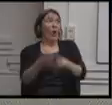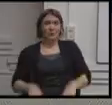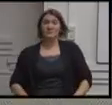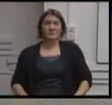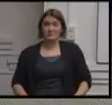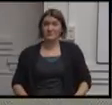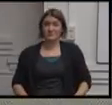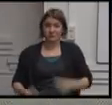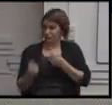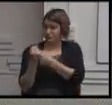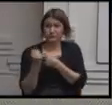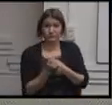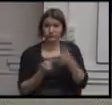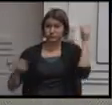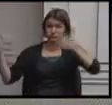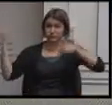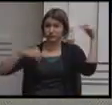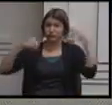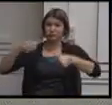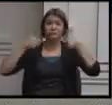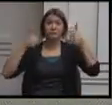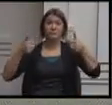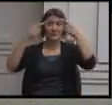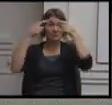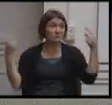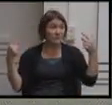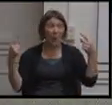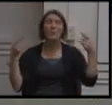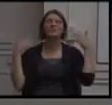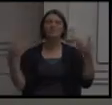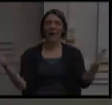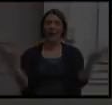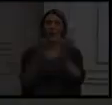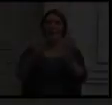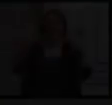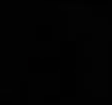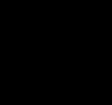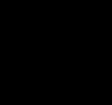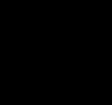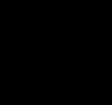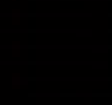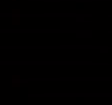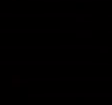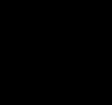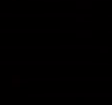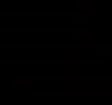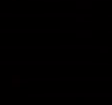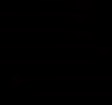to adjourn. Everybody in favor, please say aye. Aye. Aye. Anybody opposed or abstaining, that carries 5-0. So no